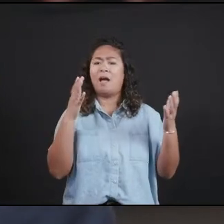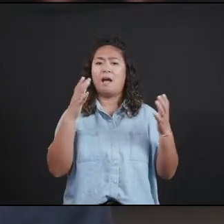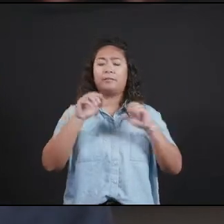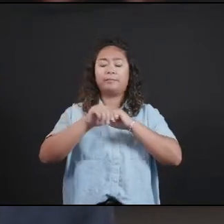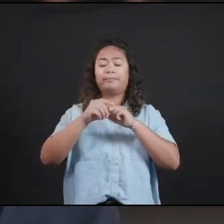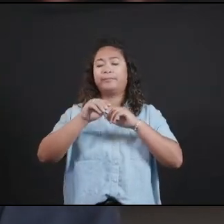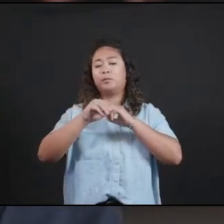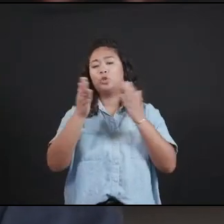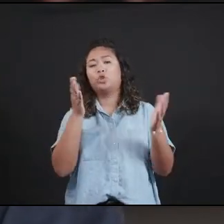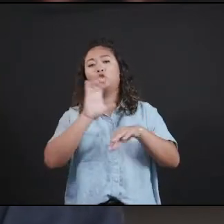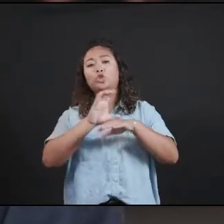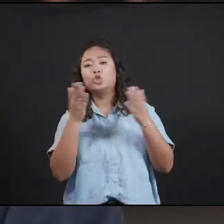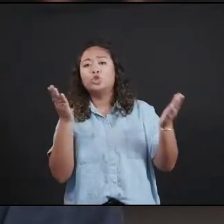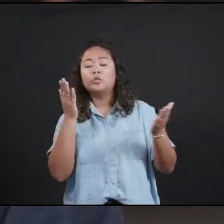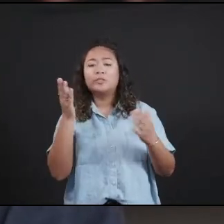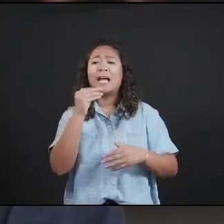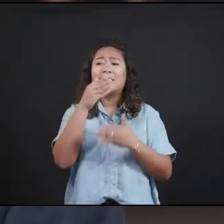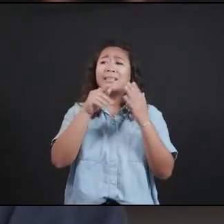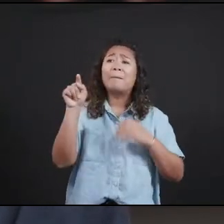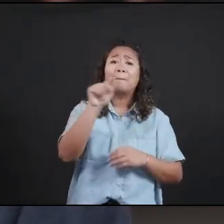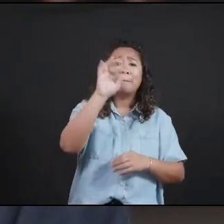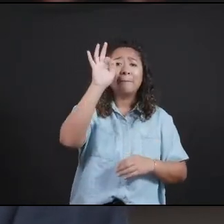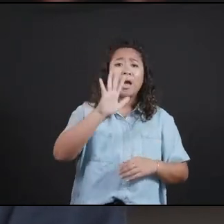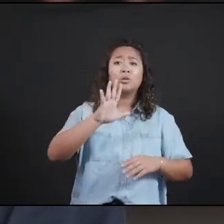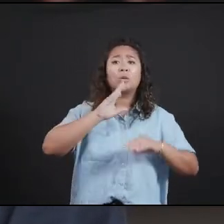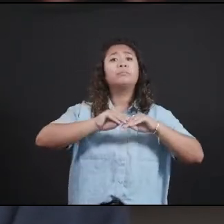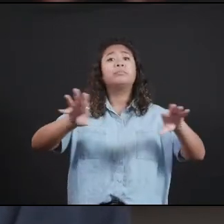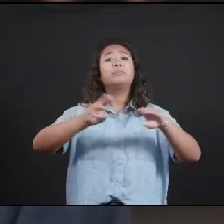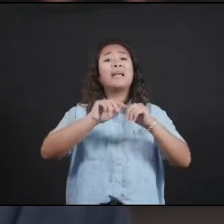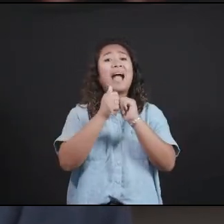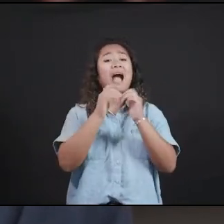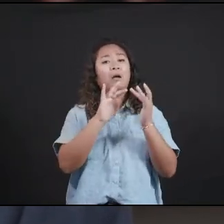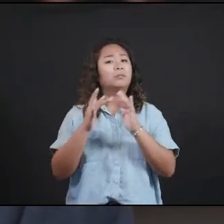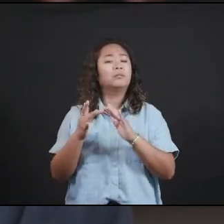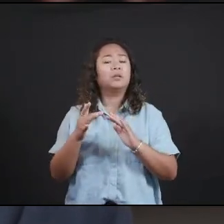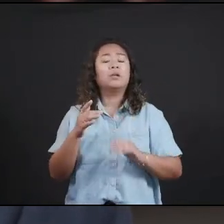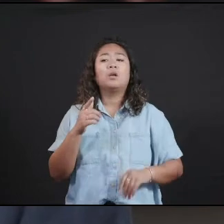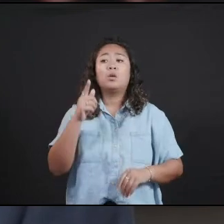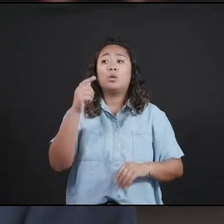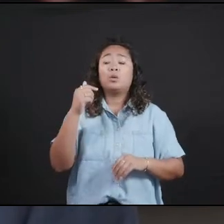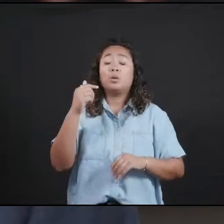I'm going to have to say it again and again. I brought my water today, so I don't have to cough.